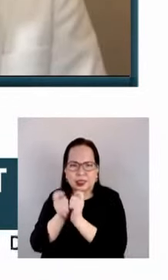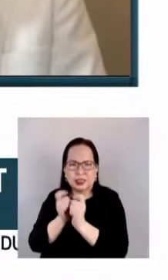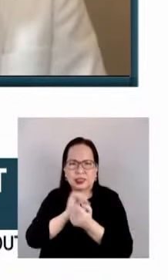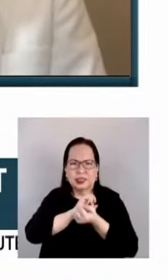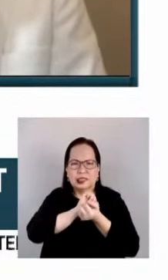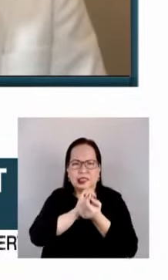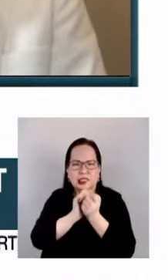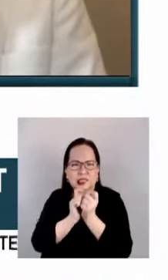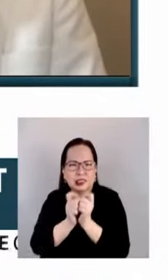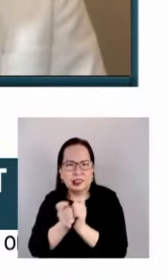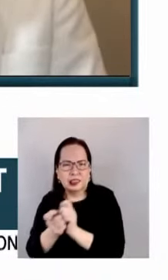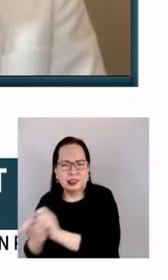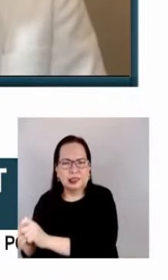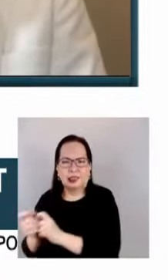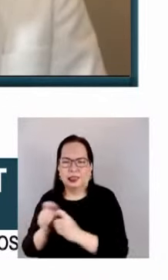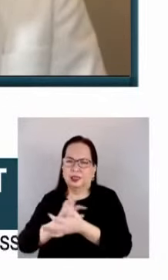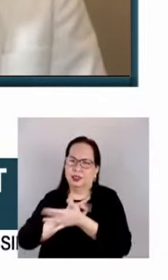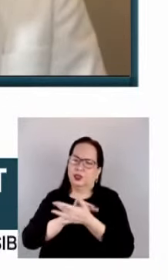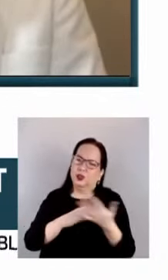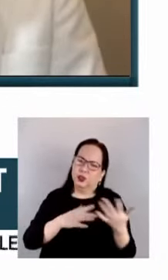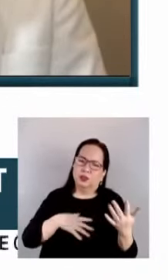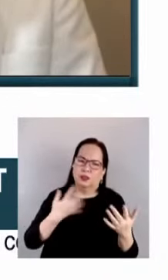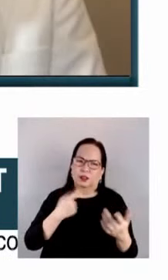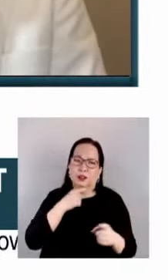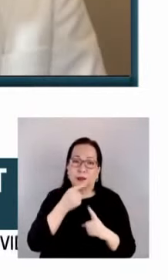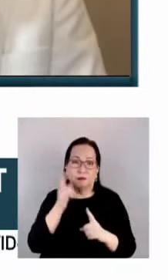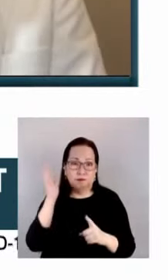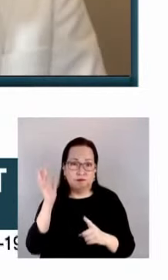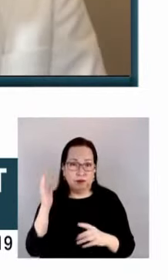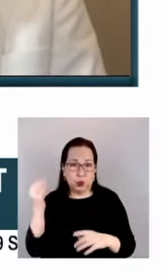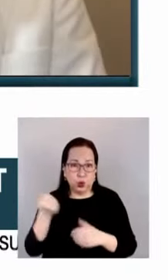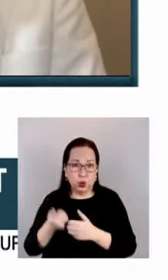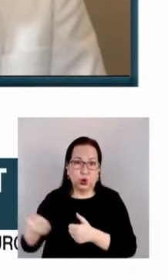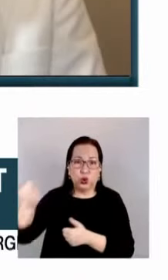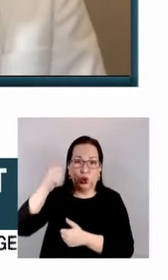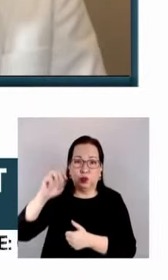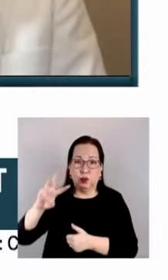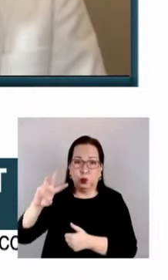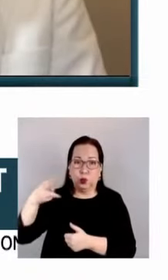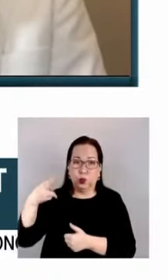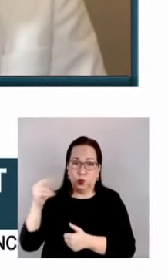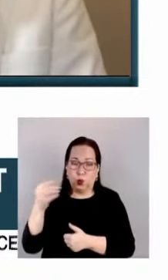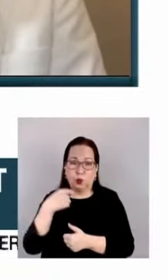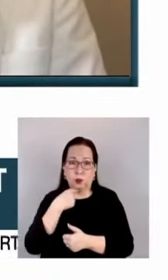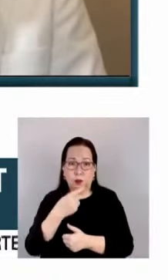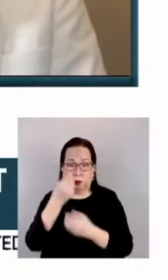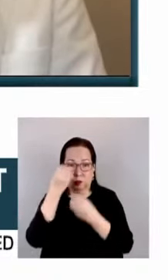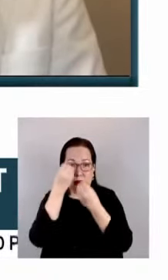interesting point that the chief of the WHO said earlier, that